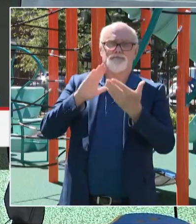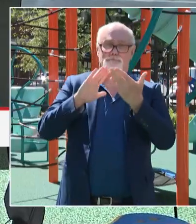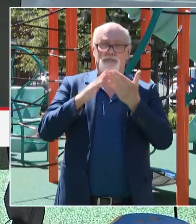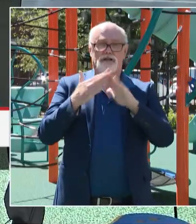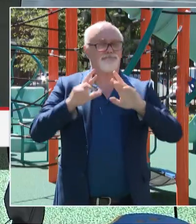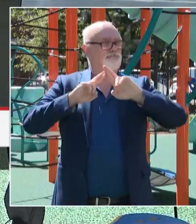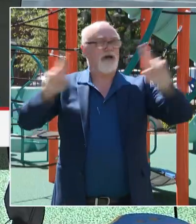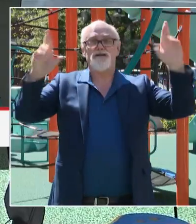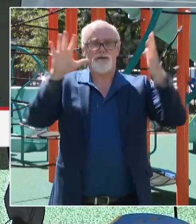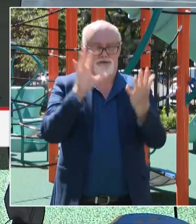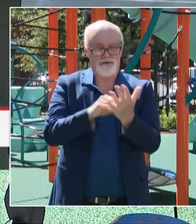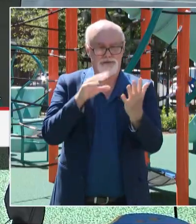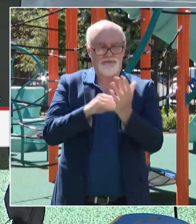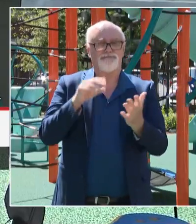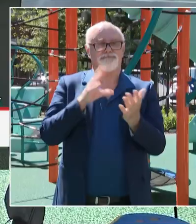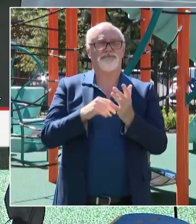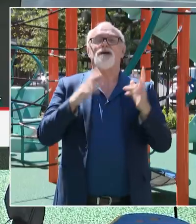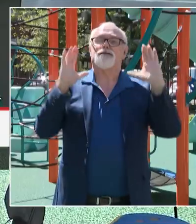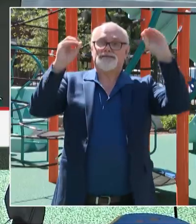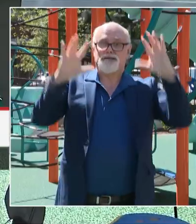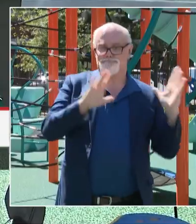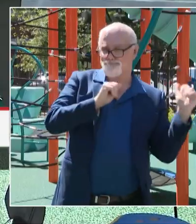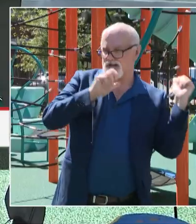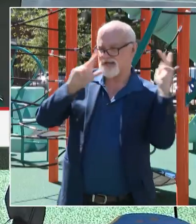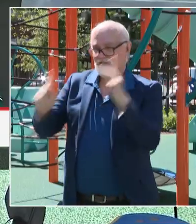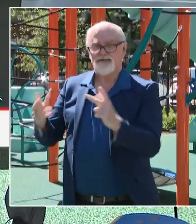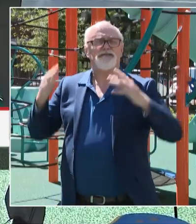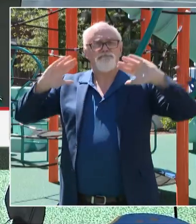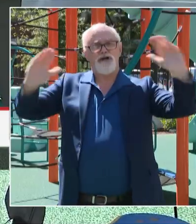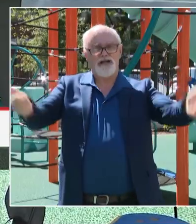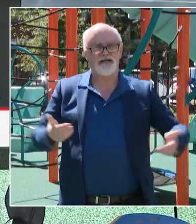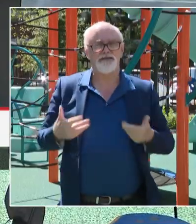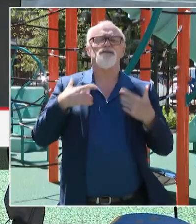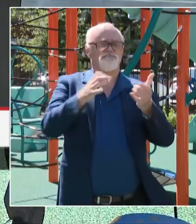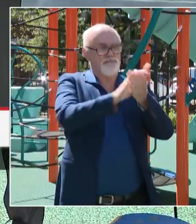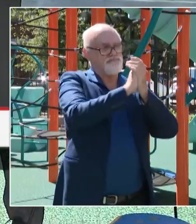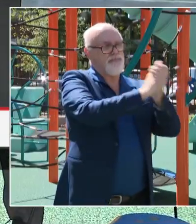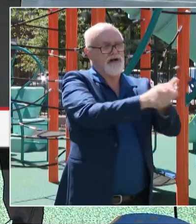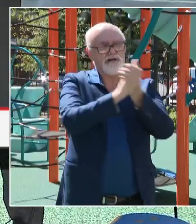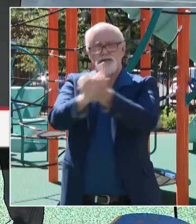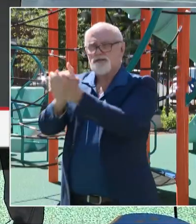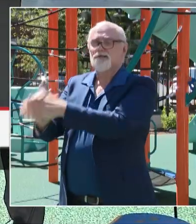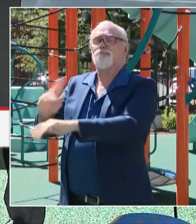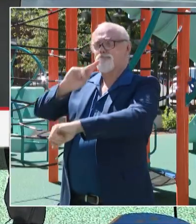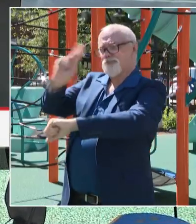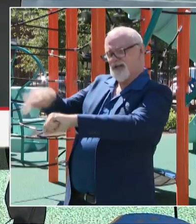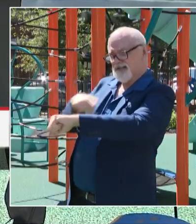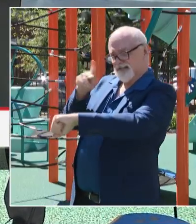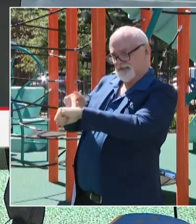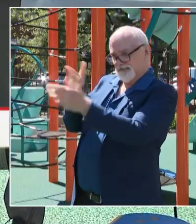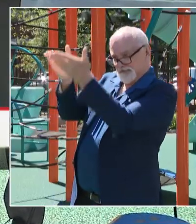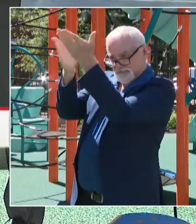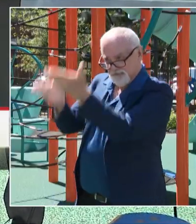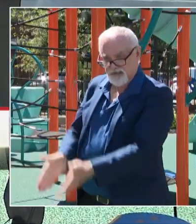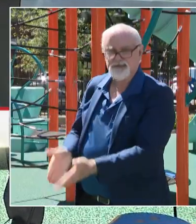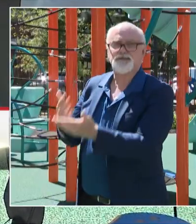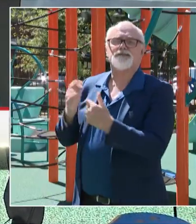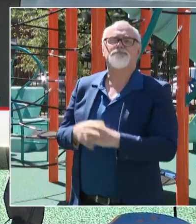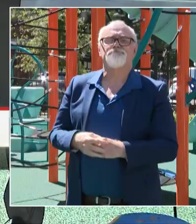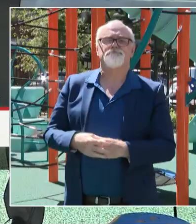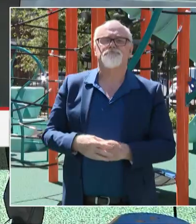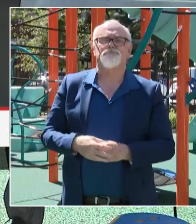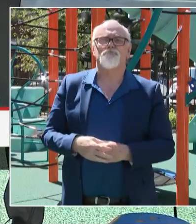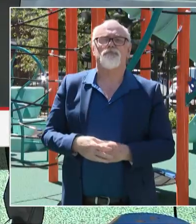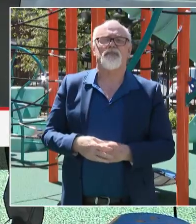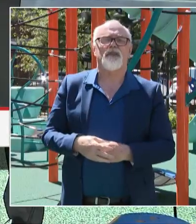be back. I want to congratulate Principal Brito for being able to take the reins of this incredible building.